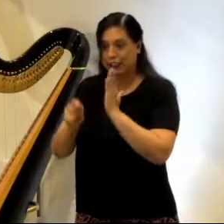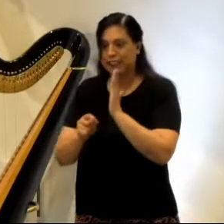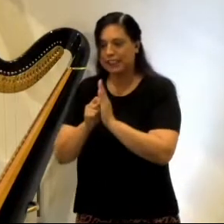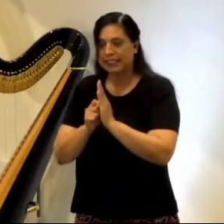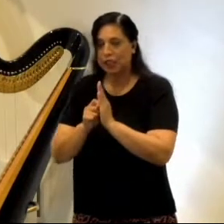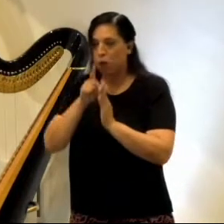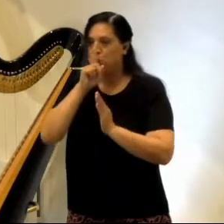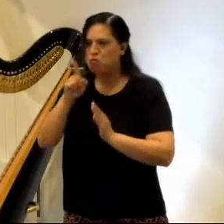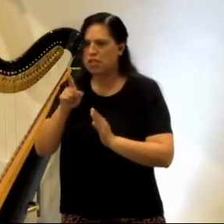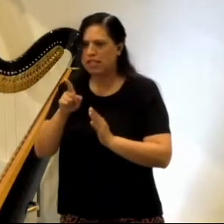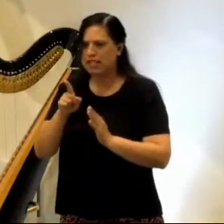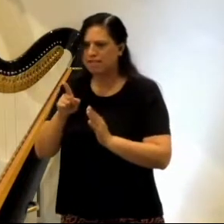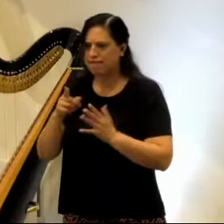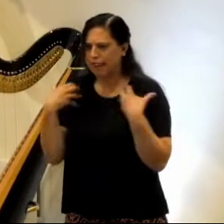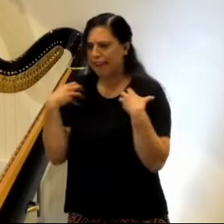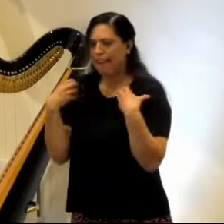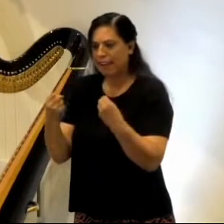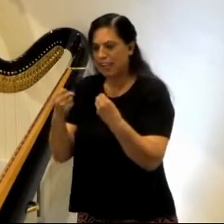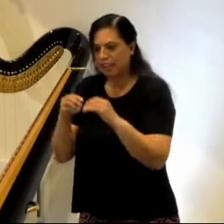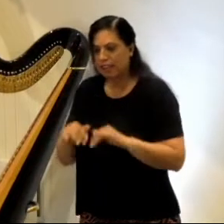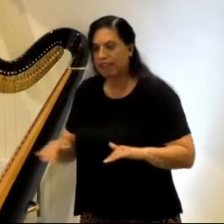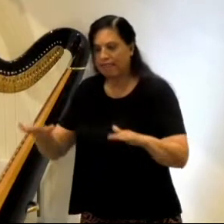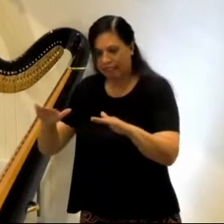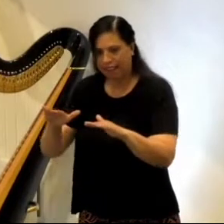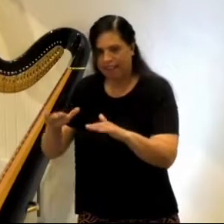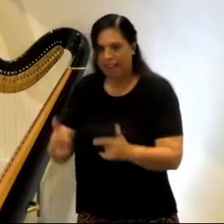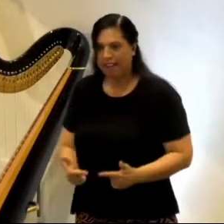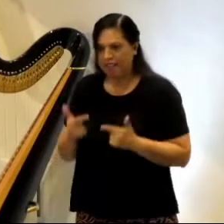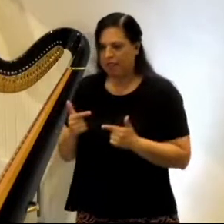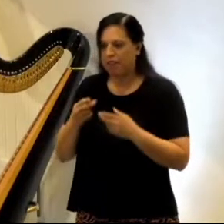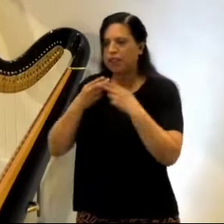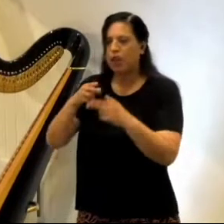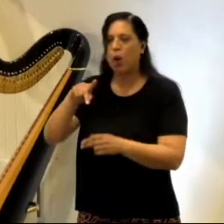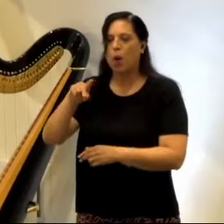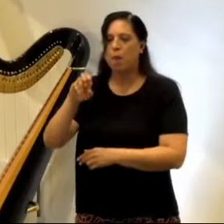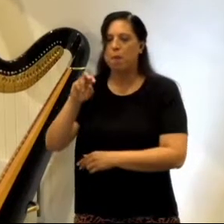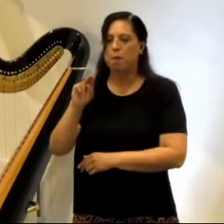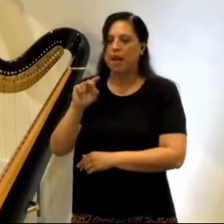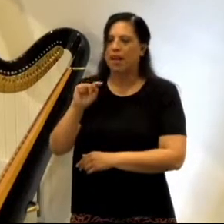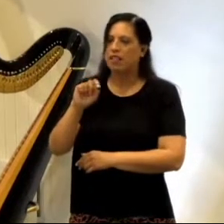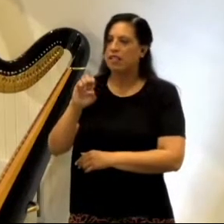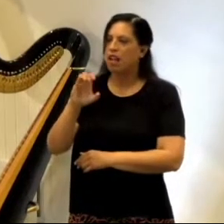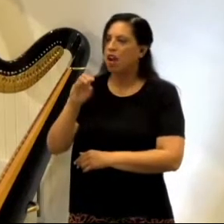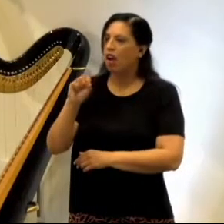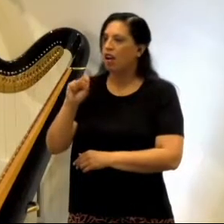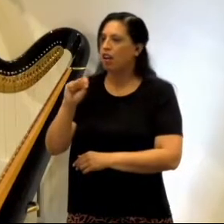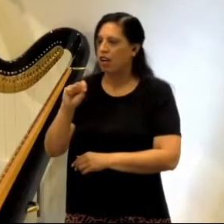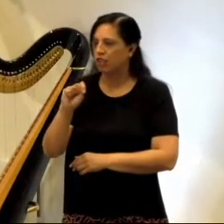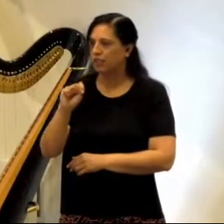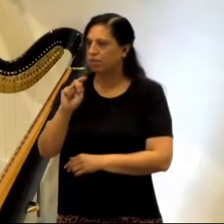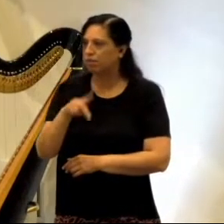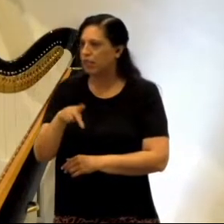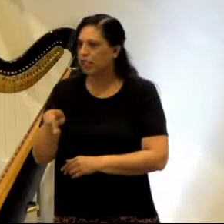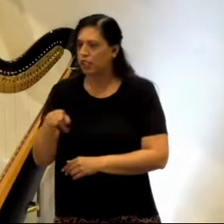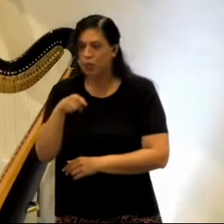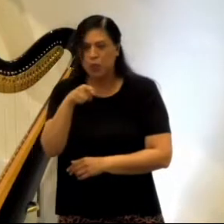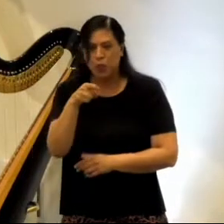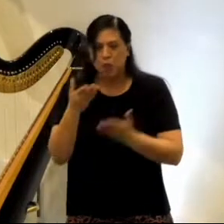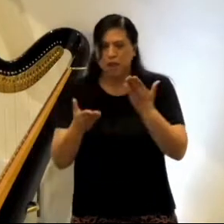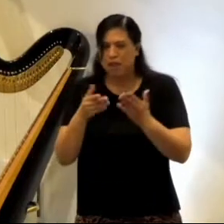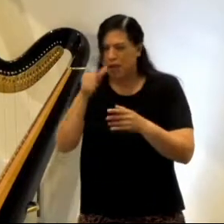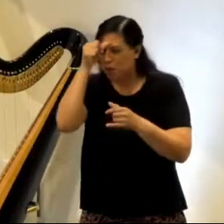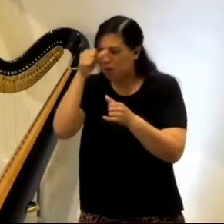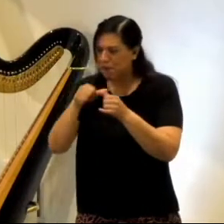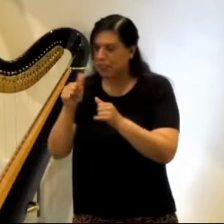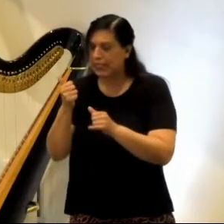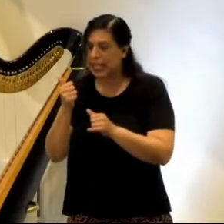that restores lands and lives. It's called Pentecost. You may remember what happened just 10 days before this